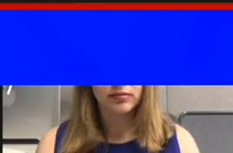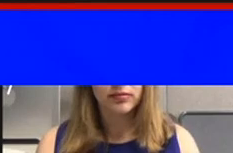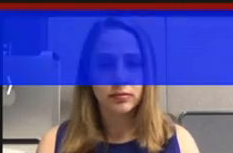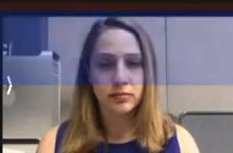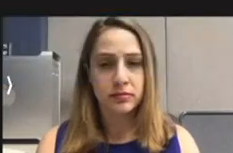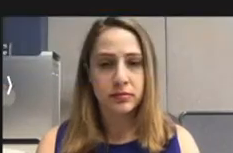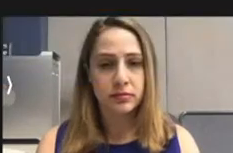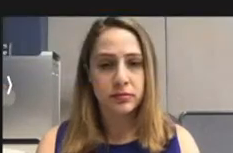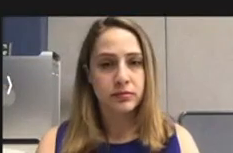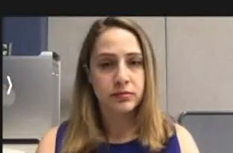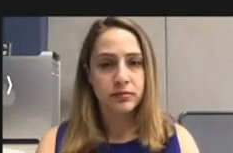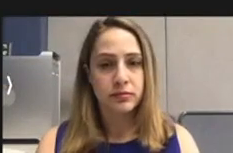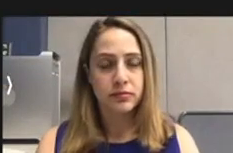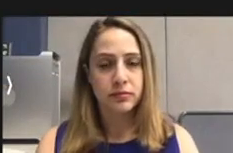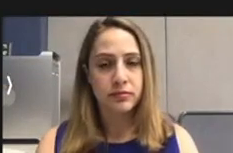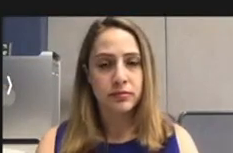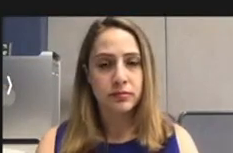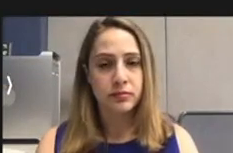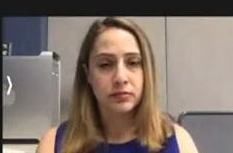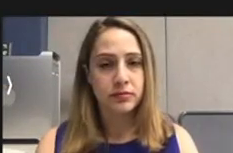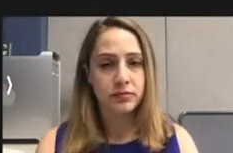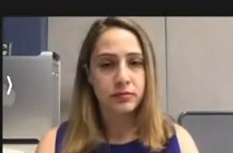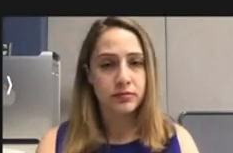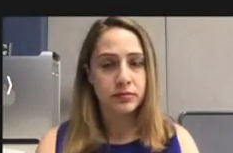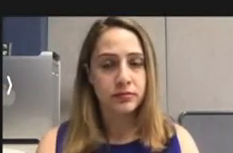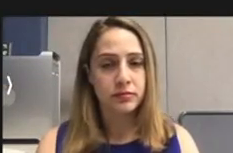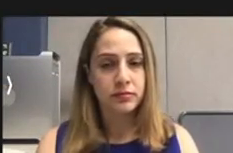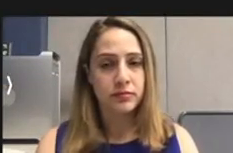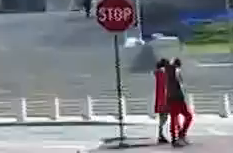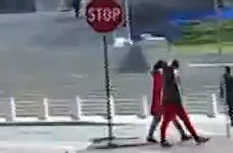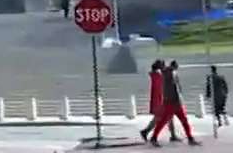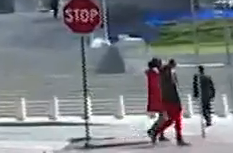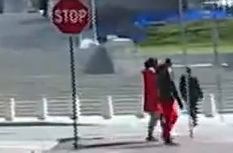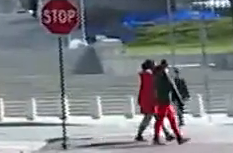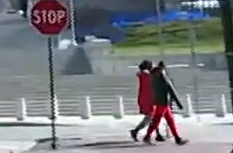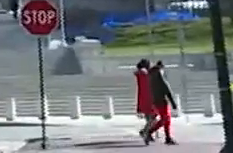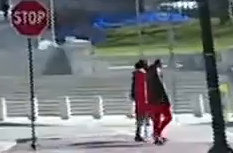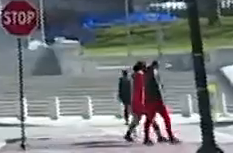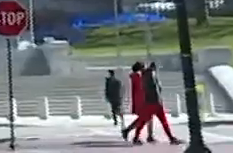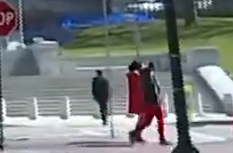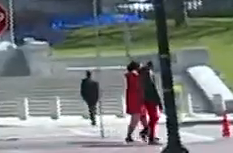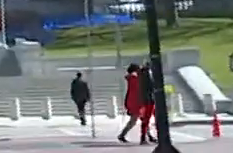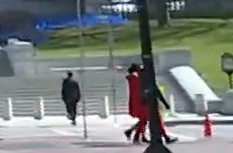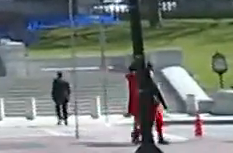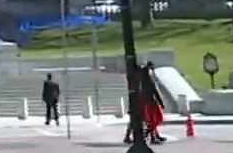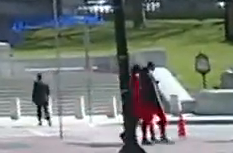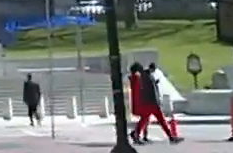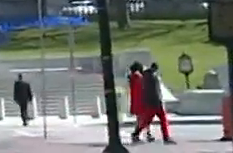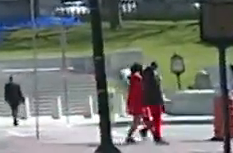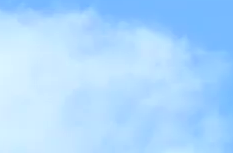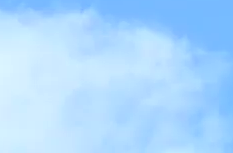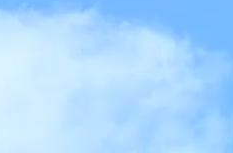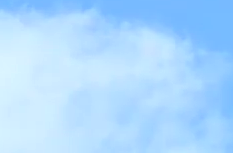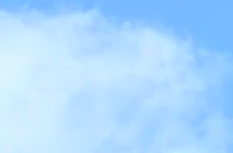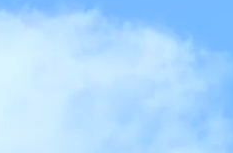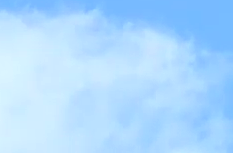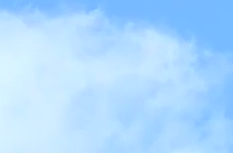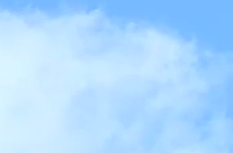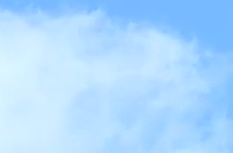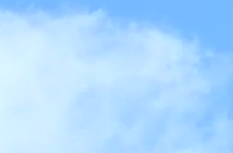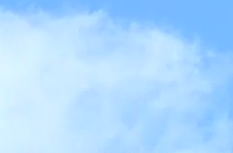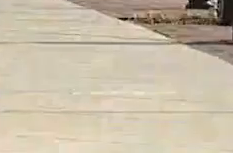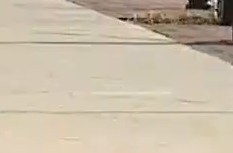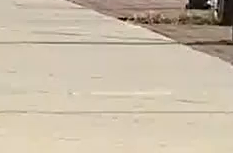major outbreaks, doesn't make sense. He says in addition to hurting businesses, the shutdown order is ineffective and arbitrarily enforced.